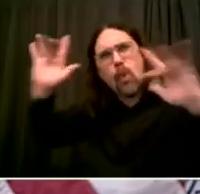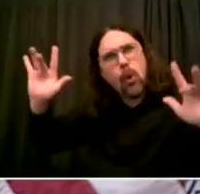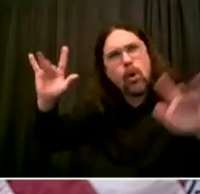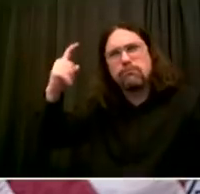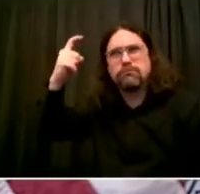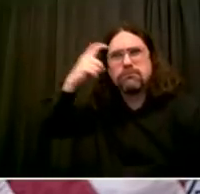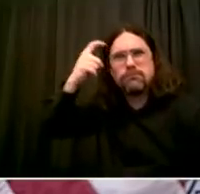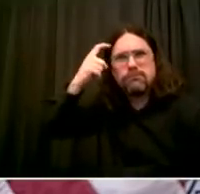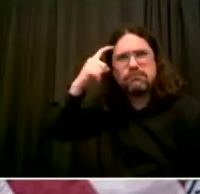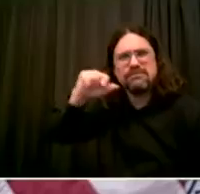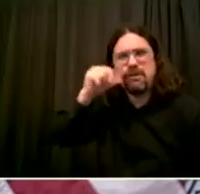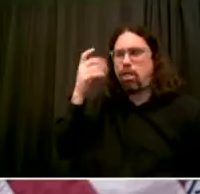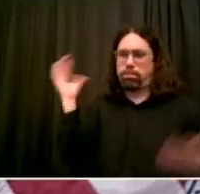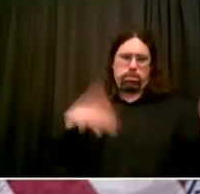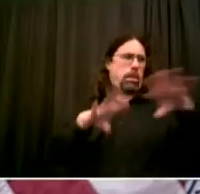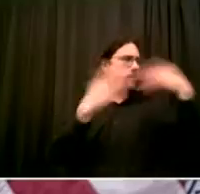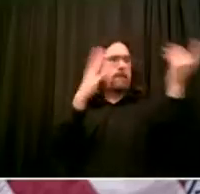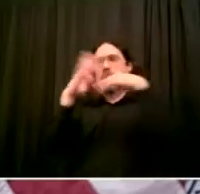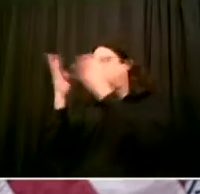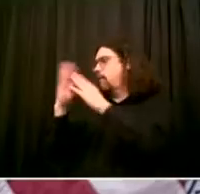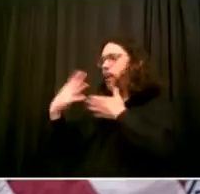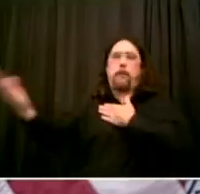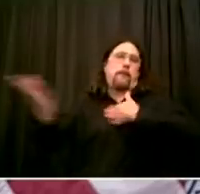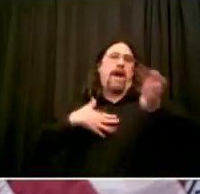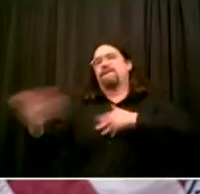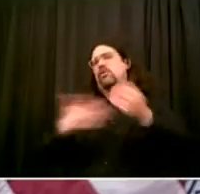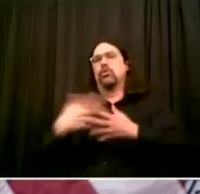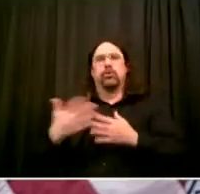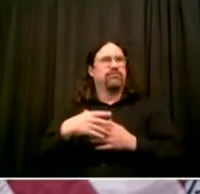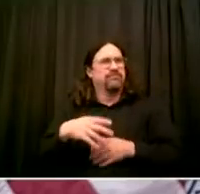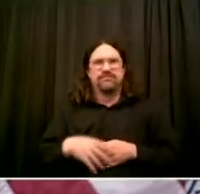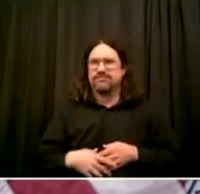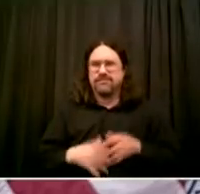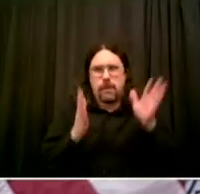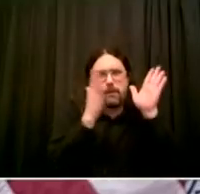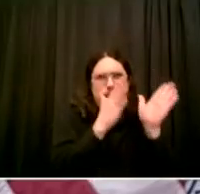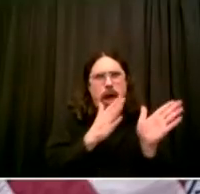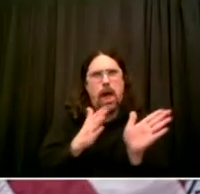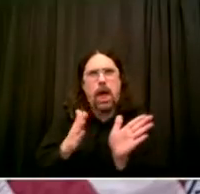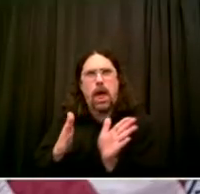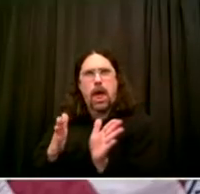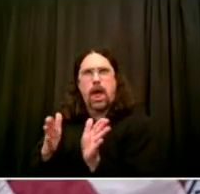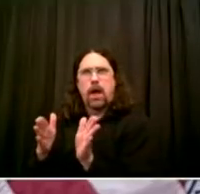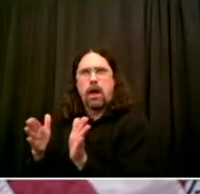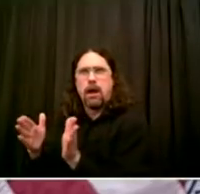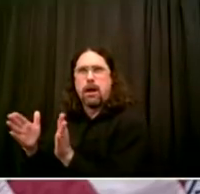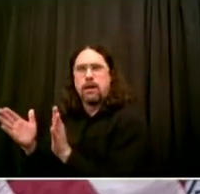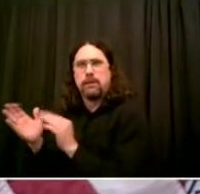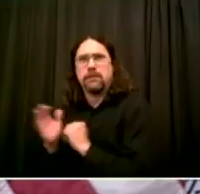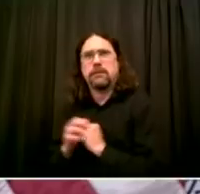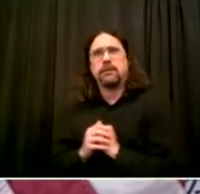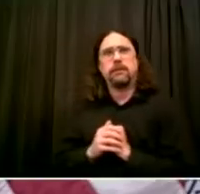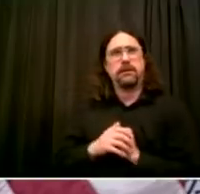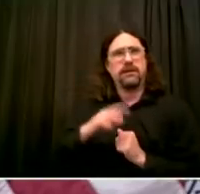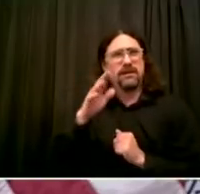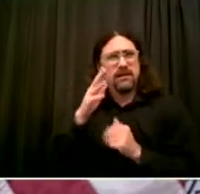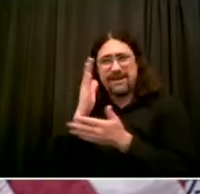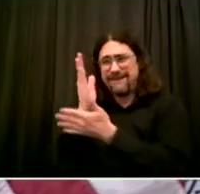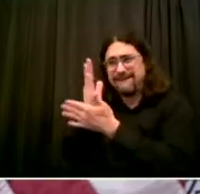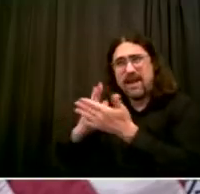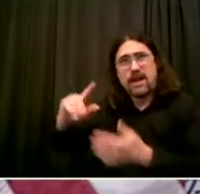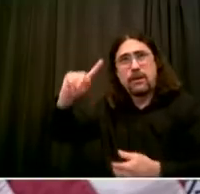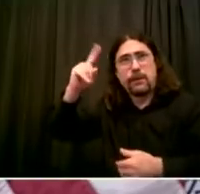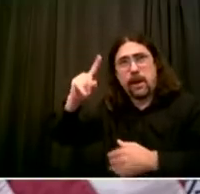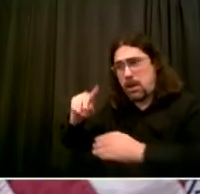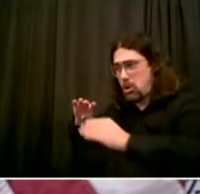really is a vast amount of the economy back in the game. But if people jump the gun and they don't follow the rules, that's